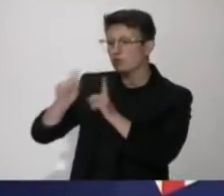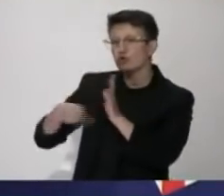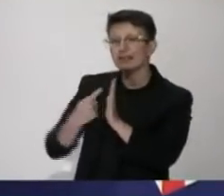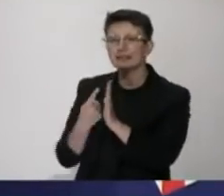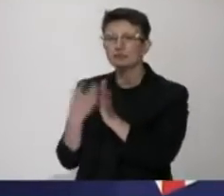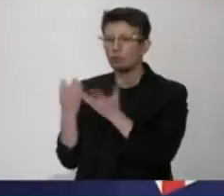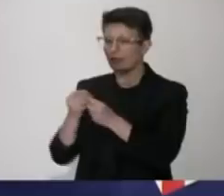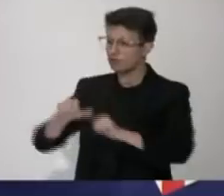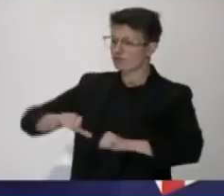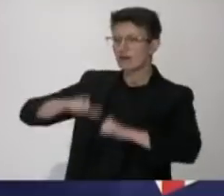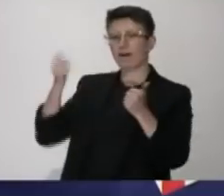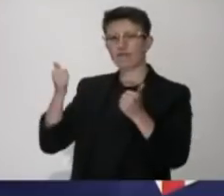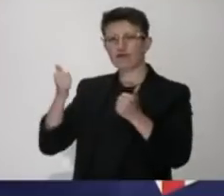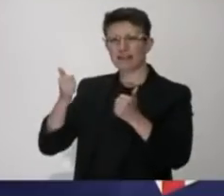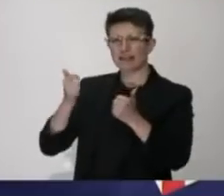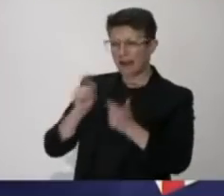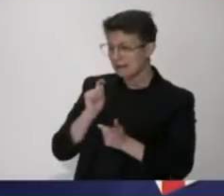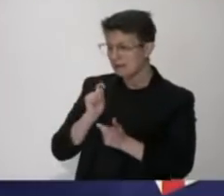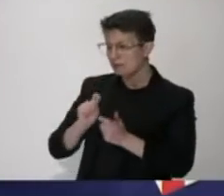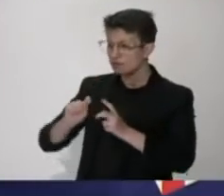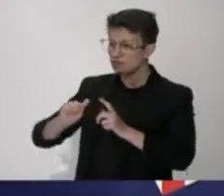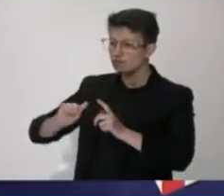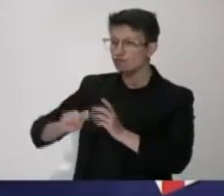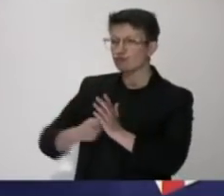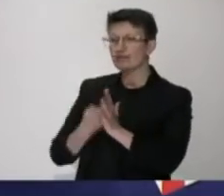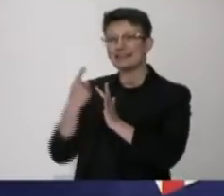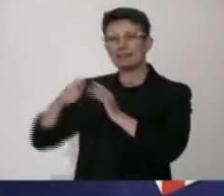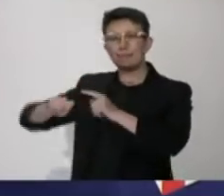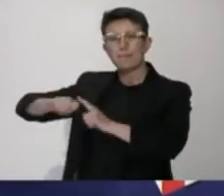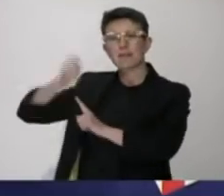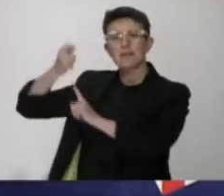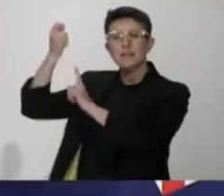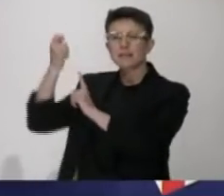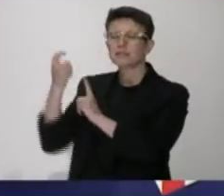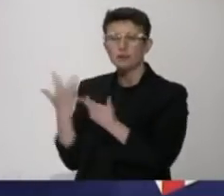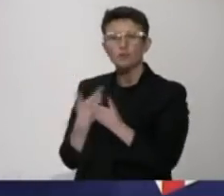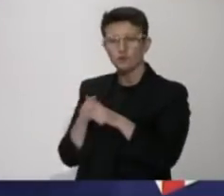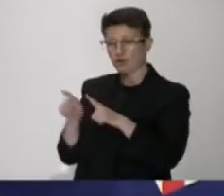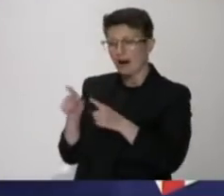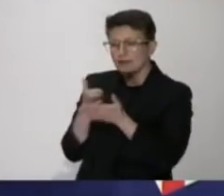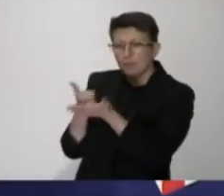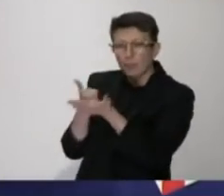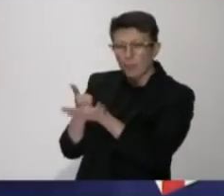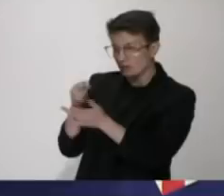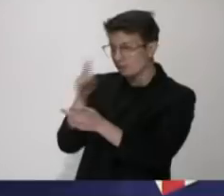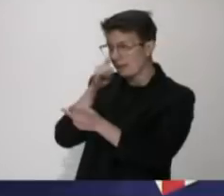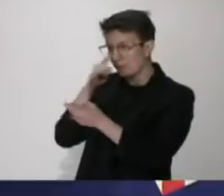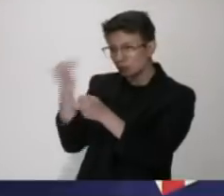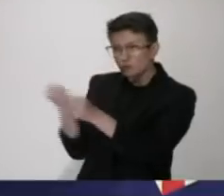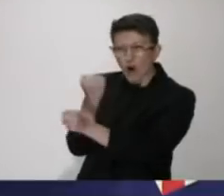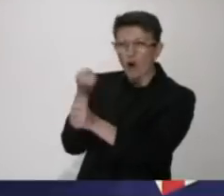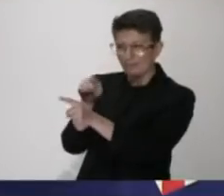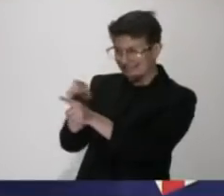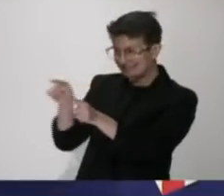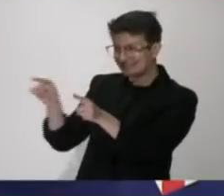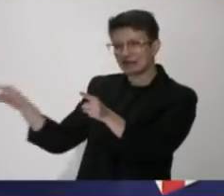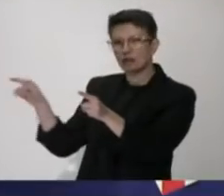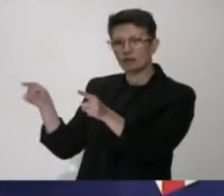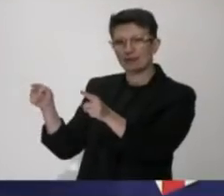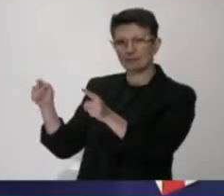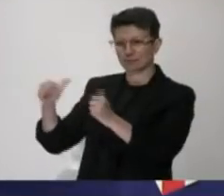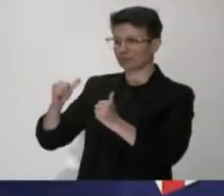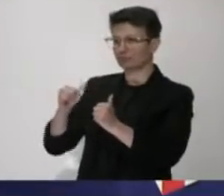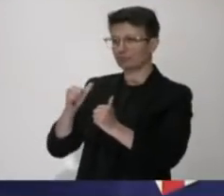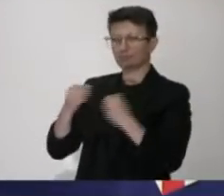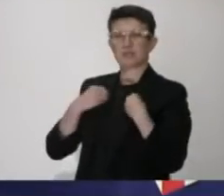into employment. We've got that both in the industries where there is significant growth, such as construction, where we are seeing more women